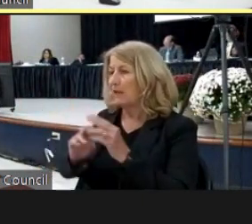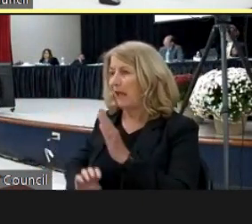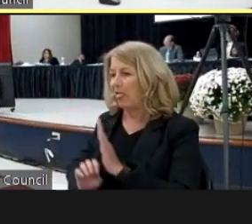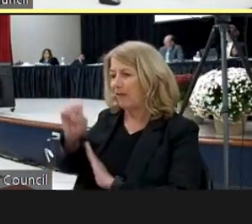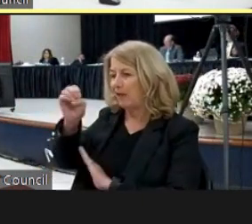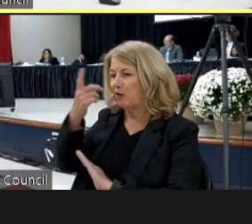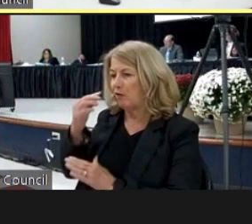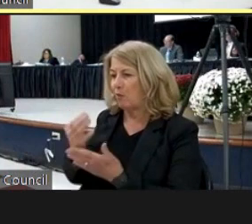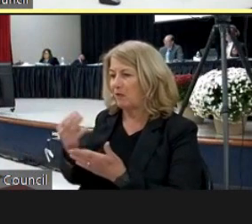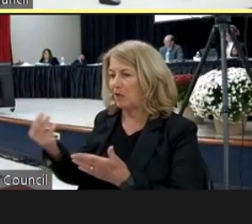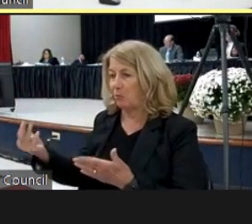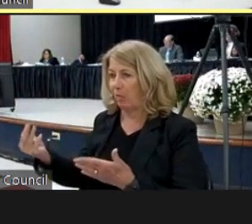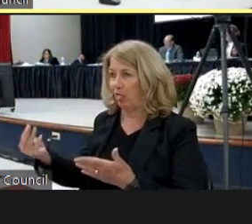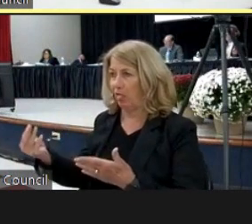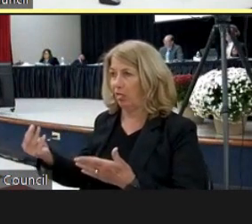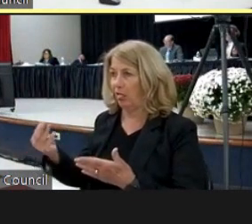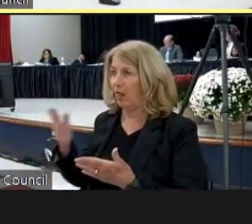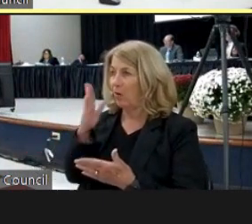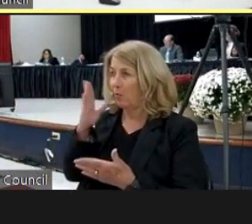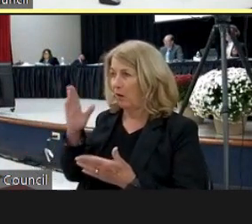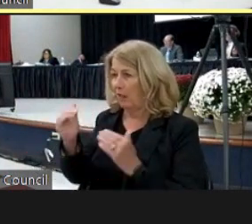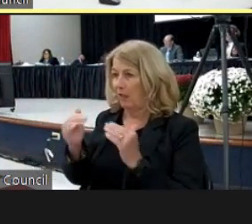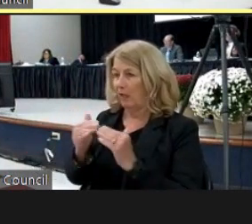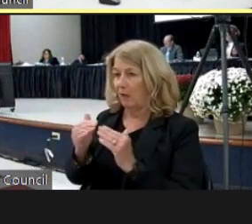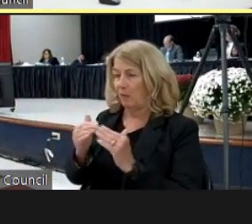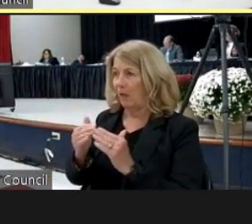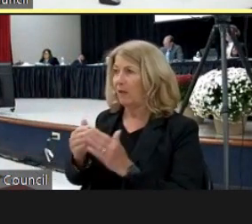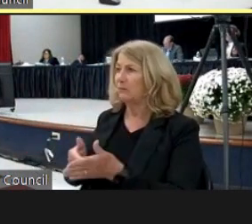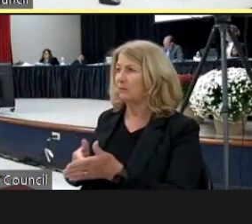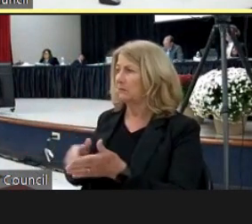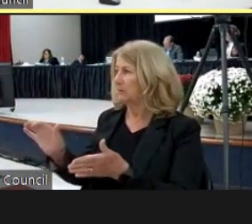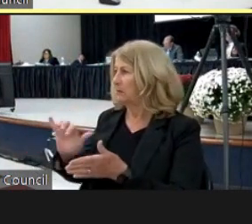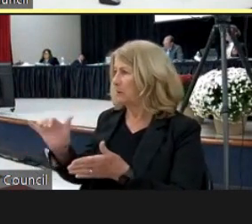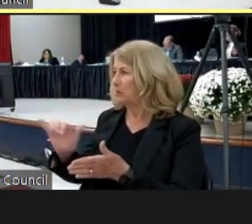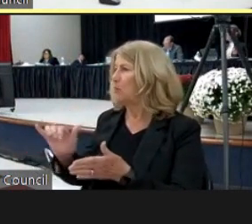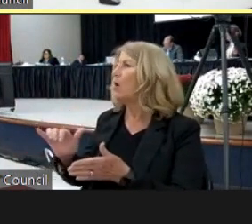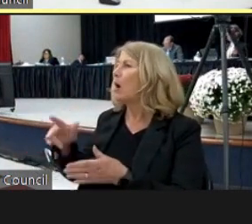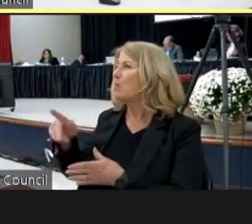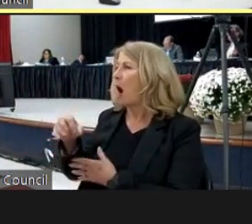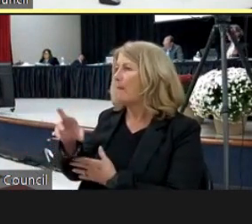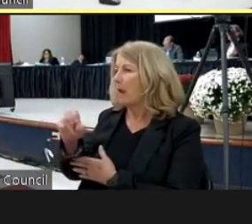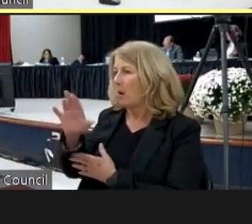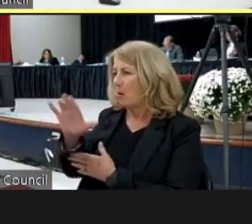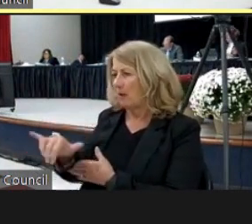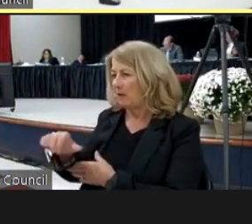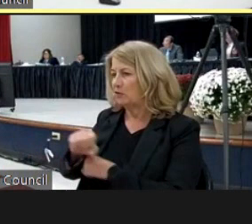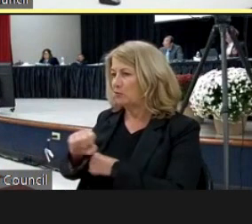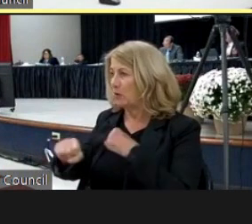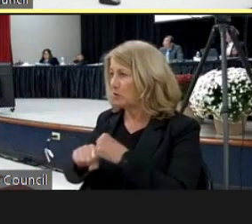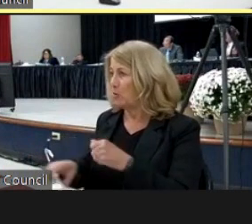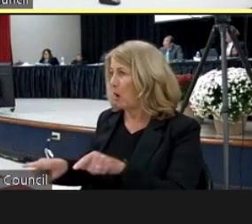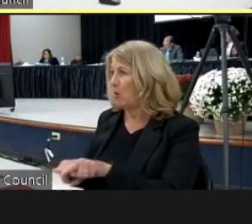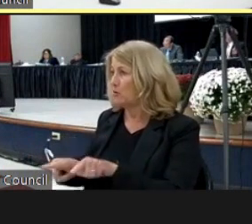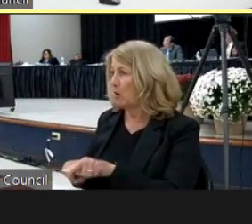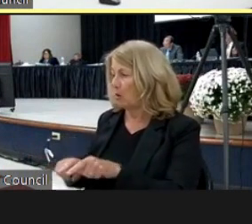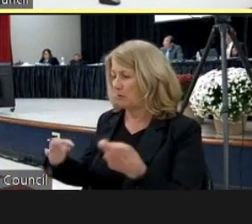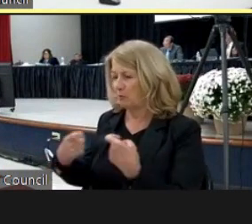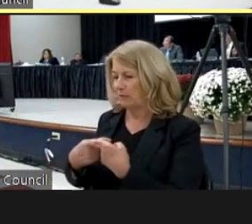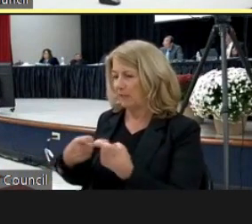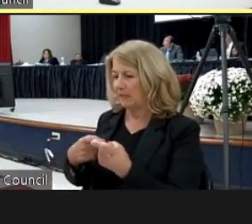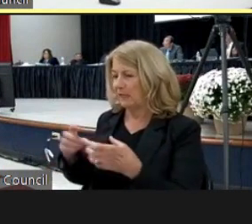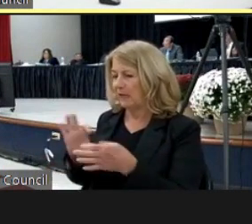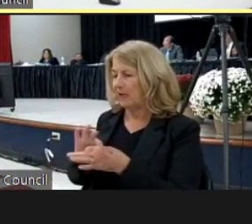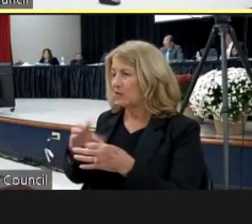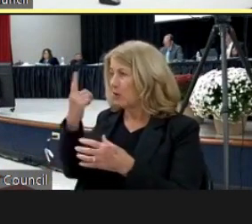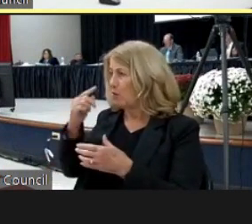materials would be required to be similar to the primary structure. And then also utility connections